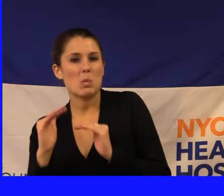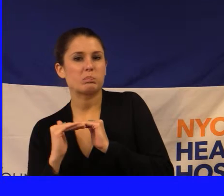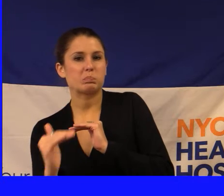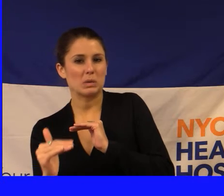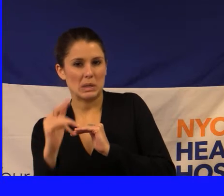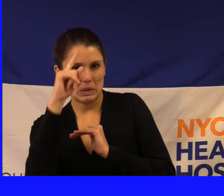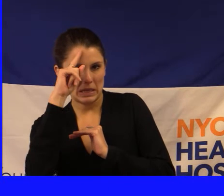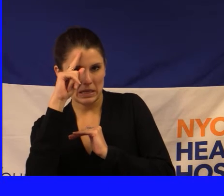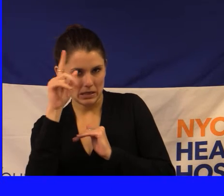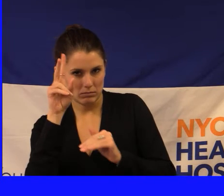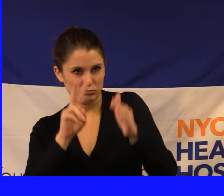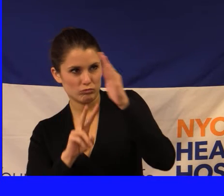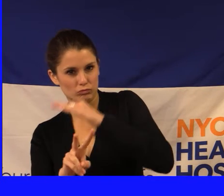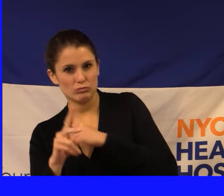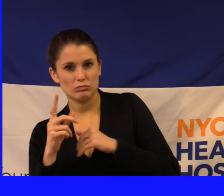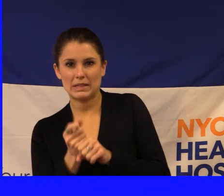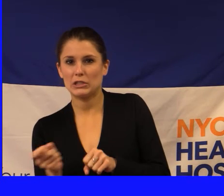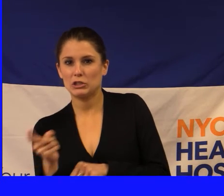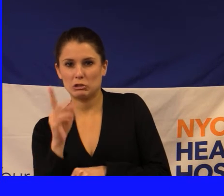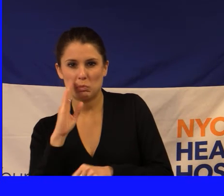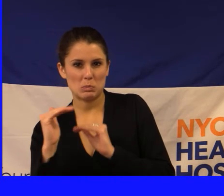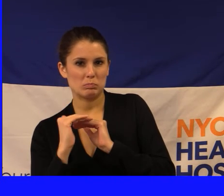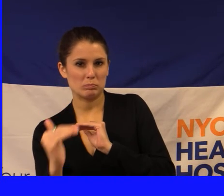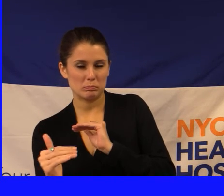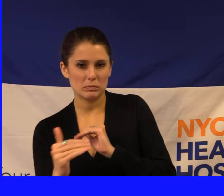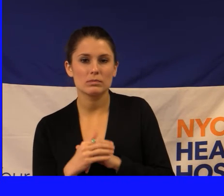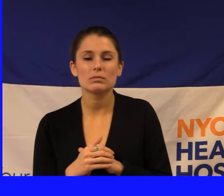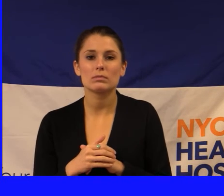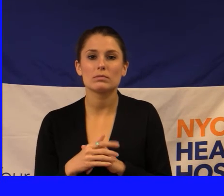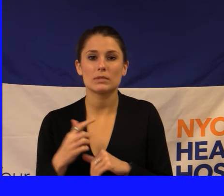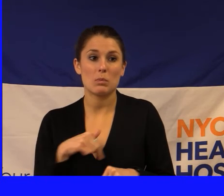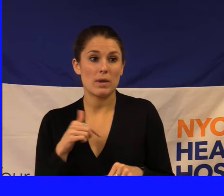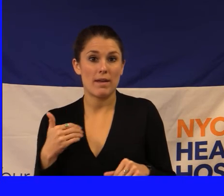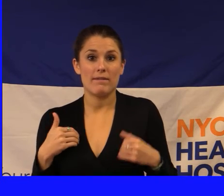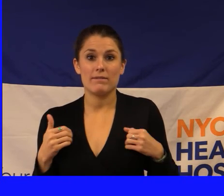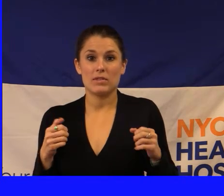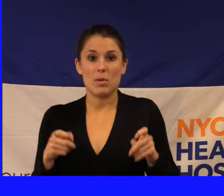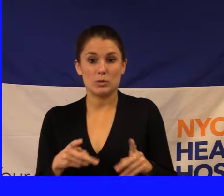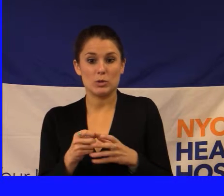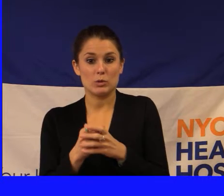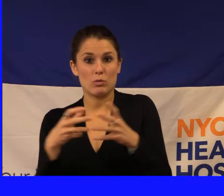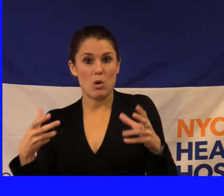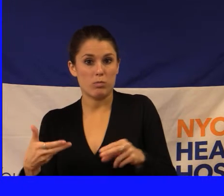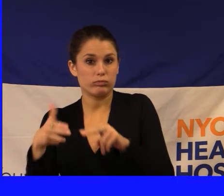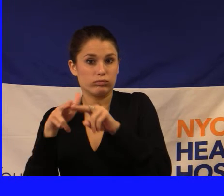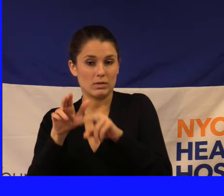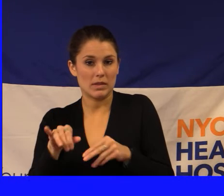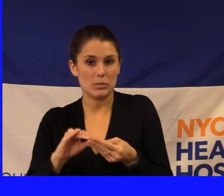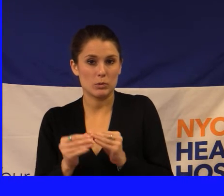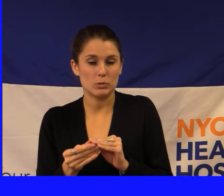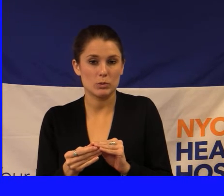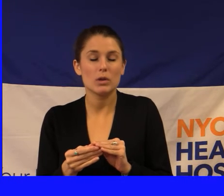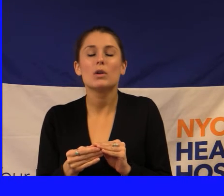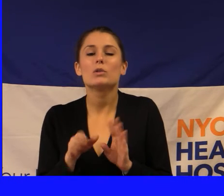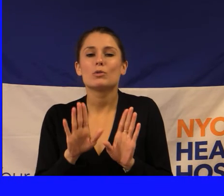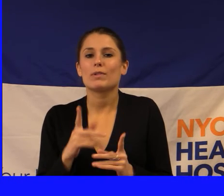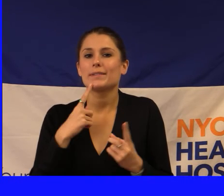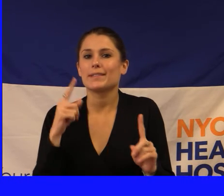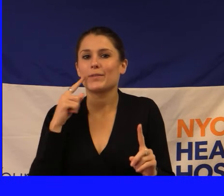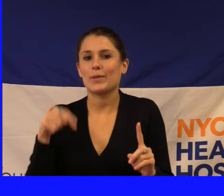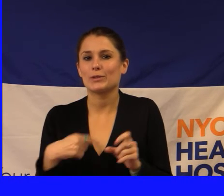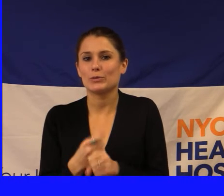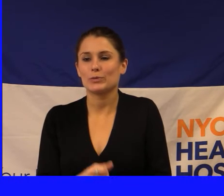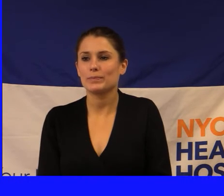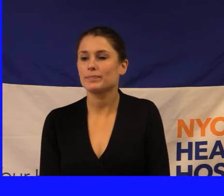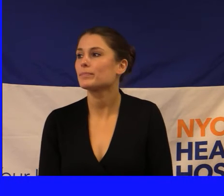stable in the next year, and we have the opportunity to grow it. So a great successful year.